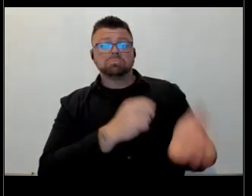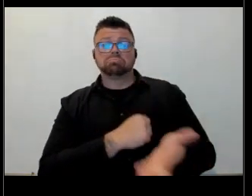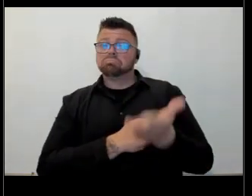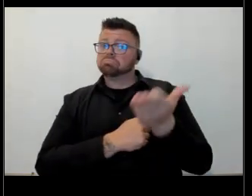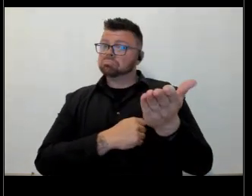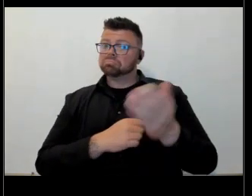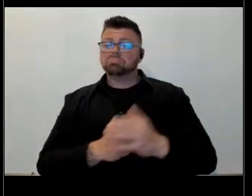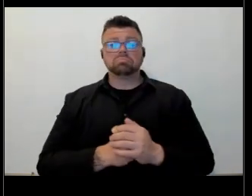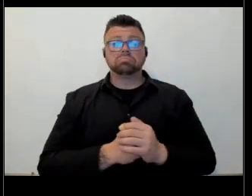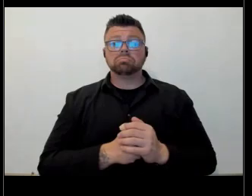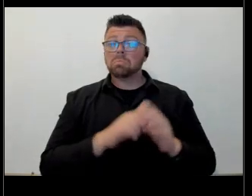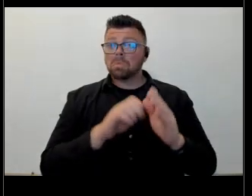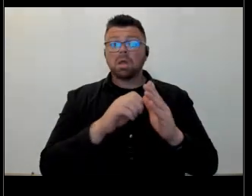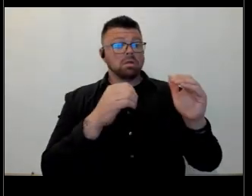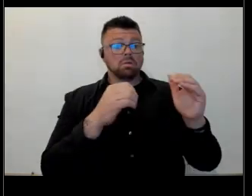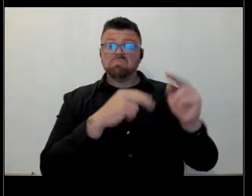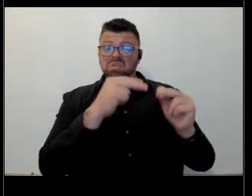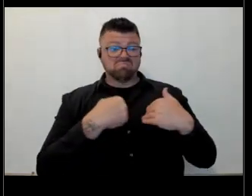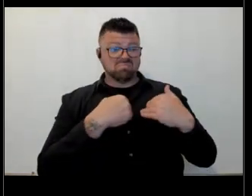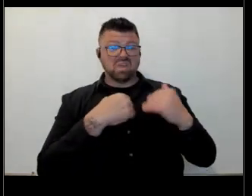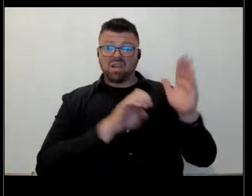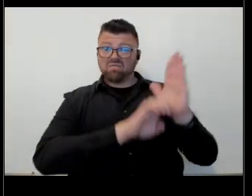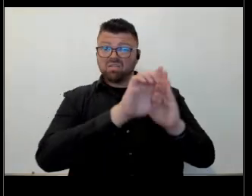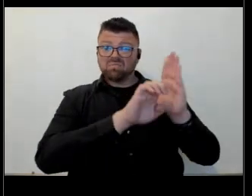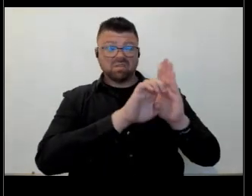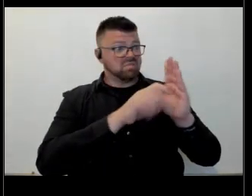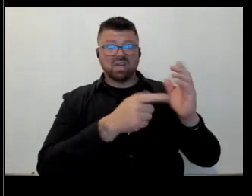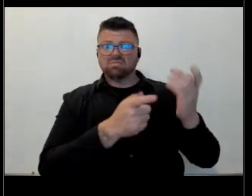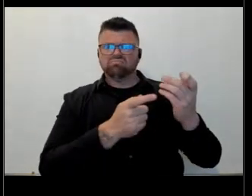In elevator buildings containing covered units,